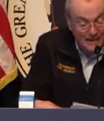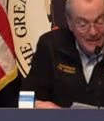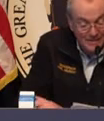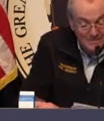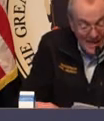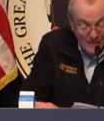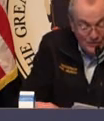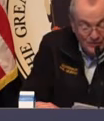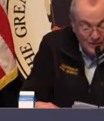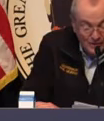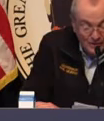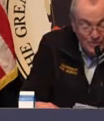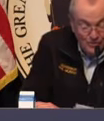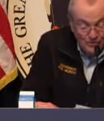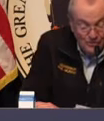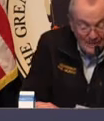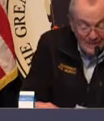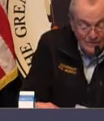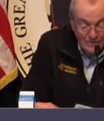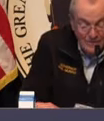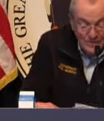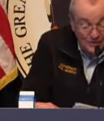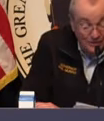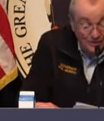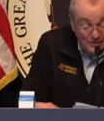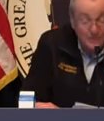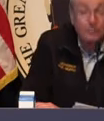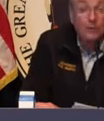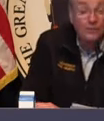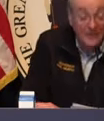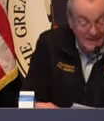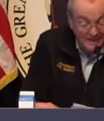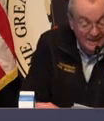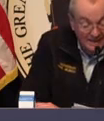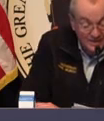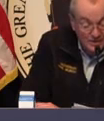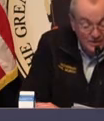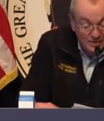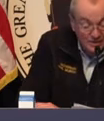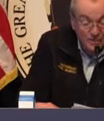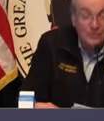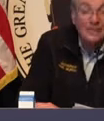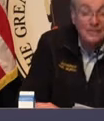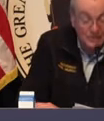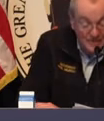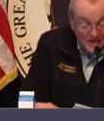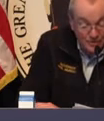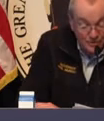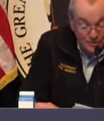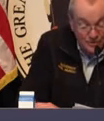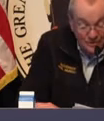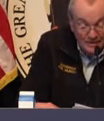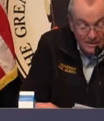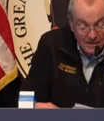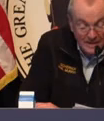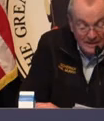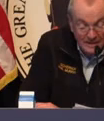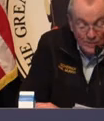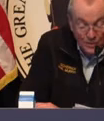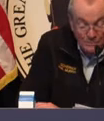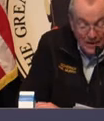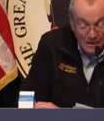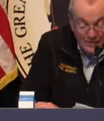right is Rowdy Mays, who used the money he received on his 11th birthday to treat the state troopers at the